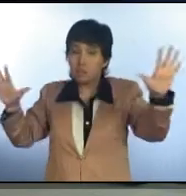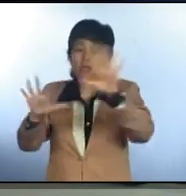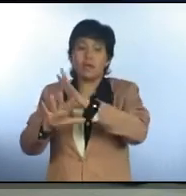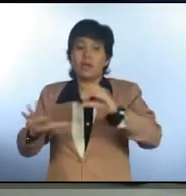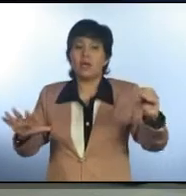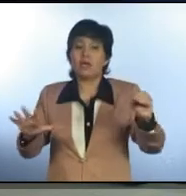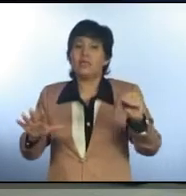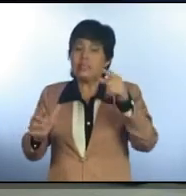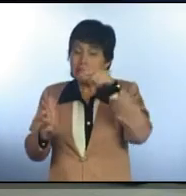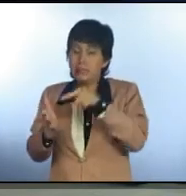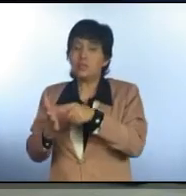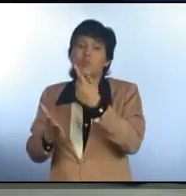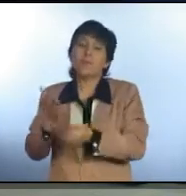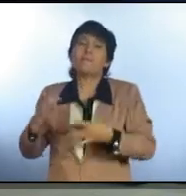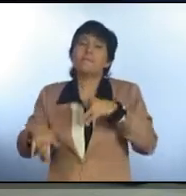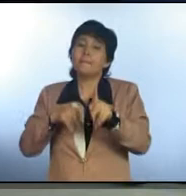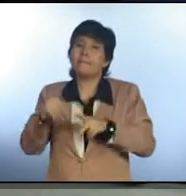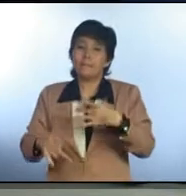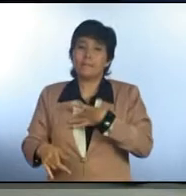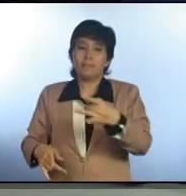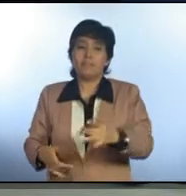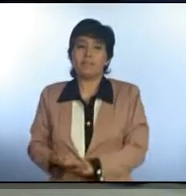precise, and that's what people like.